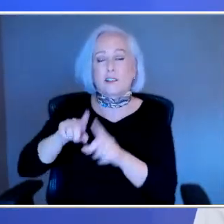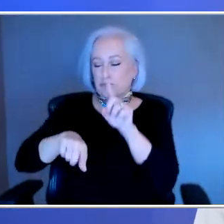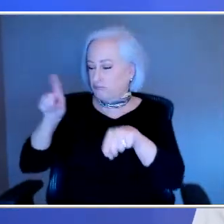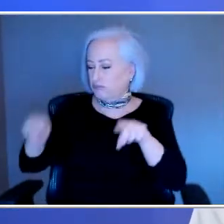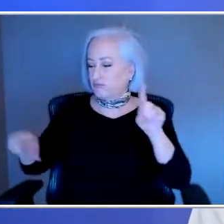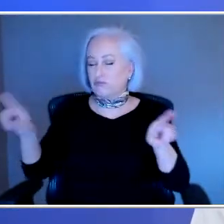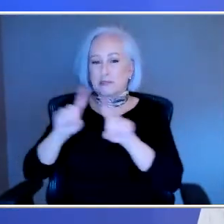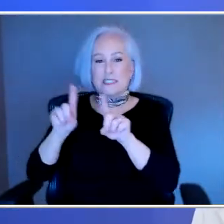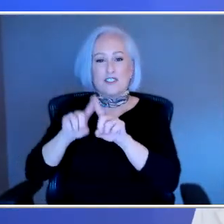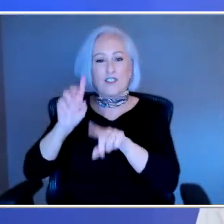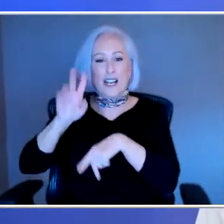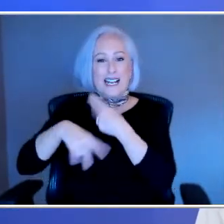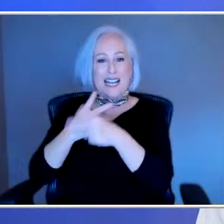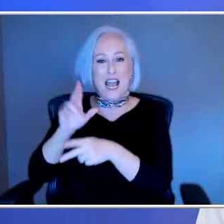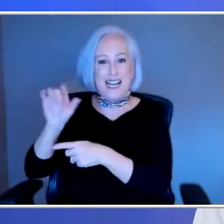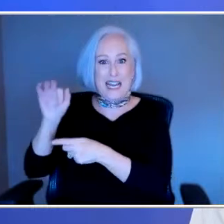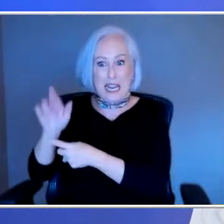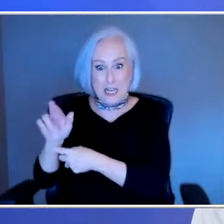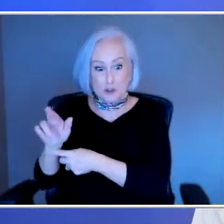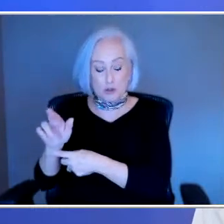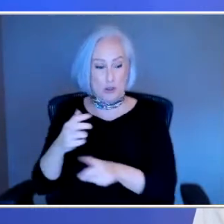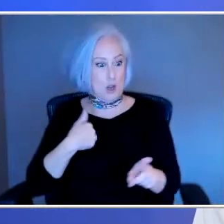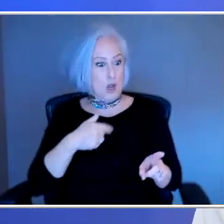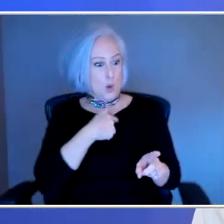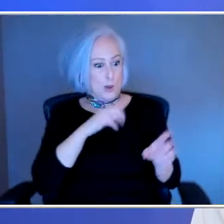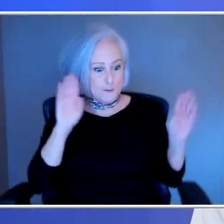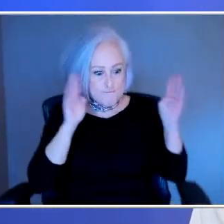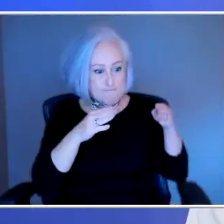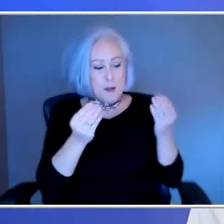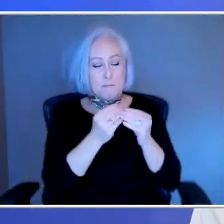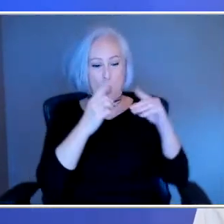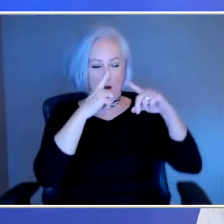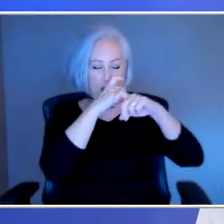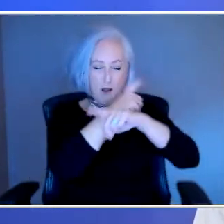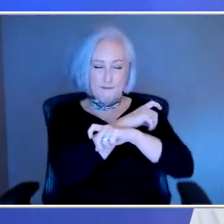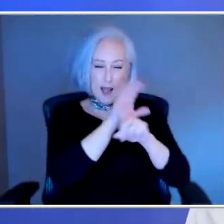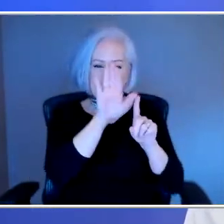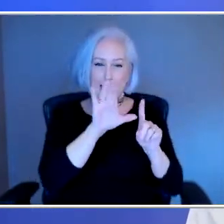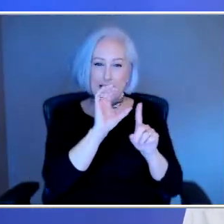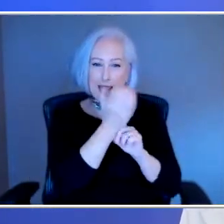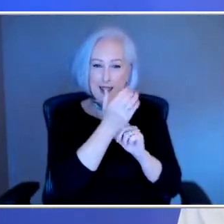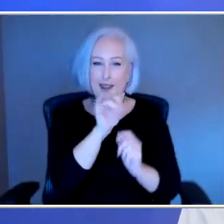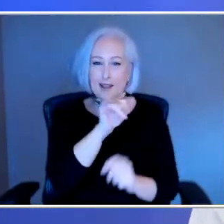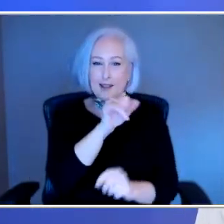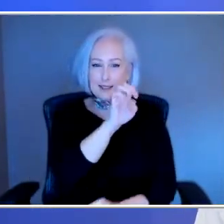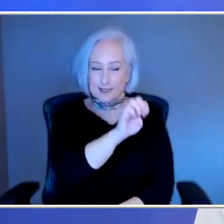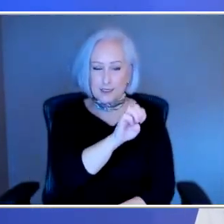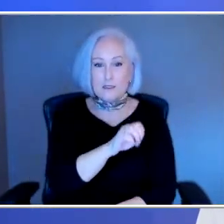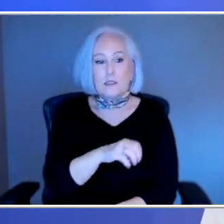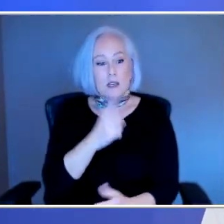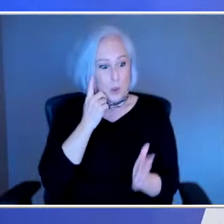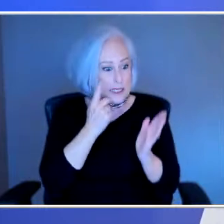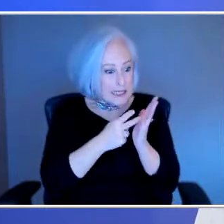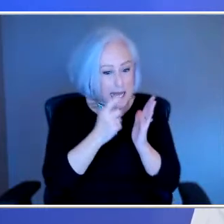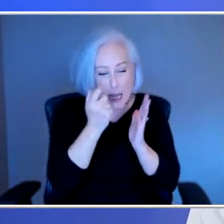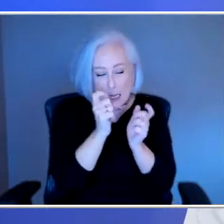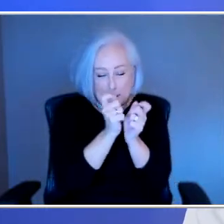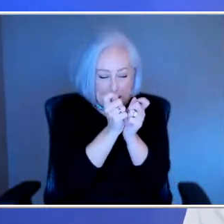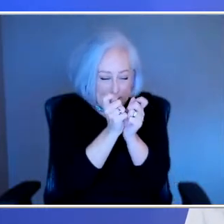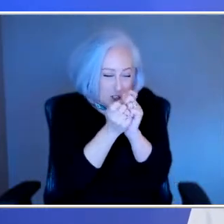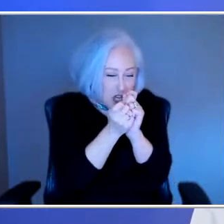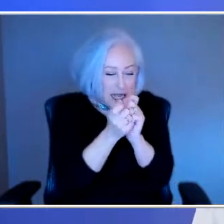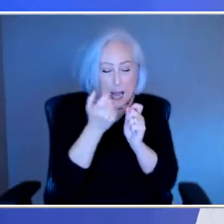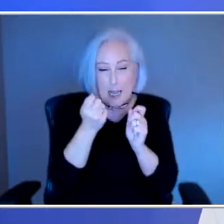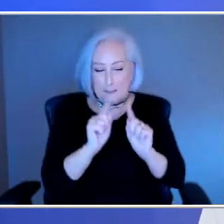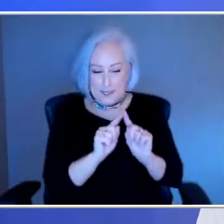same complex cases that we do on a daily basis here. And because of that, we notice the subtle changes and the subtle differences that an outside pathologist may not be able to. And